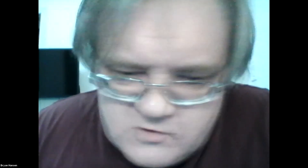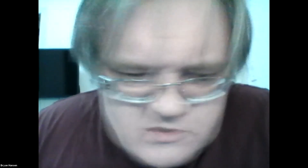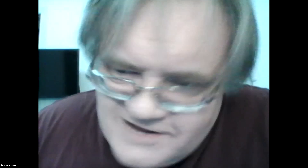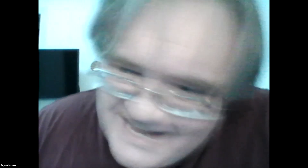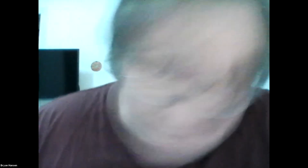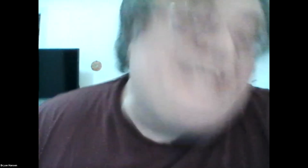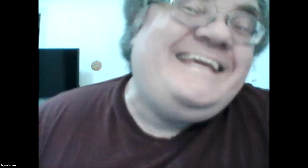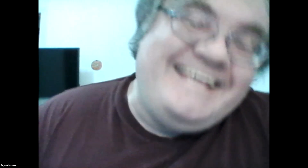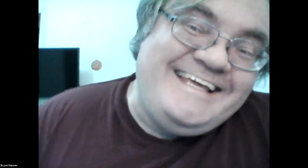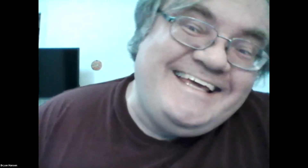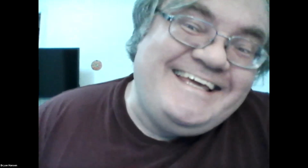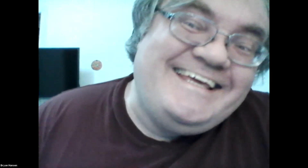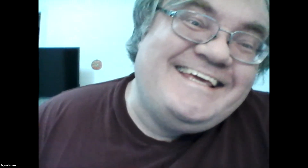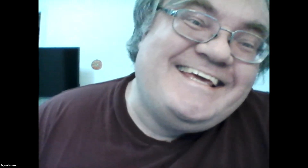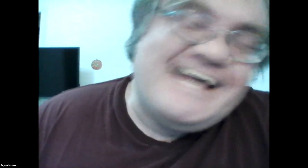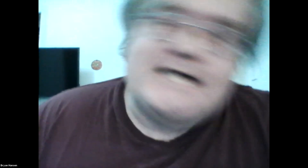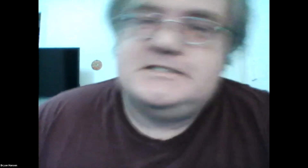no, happy,